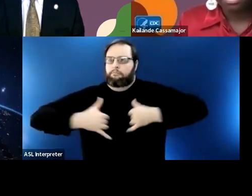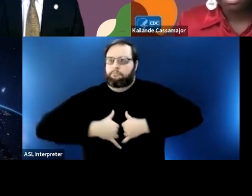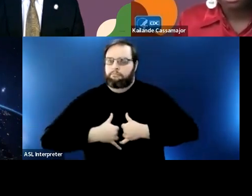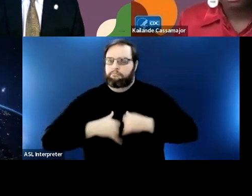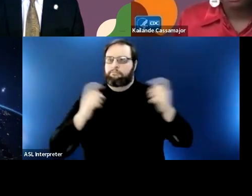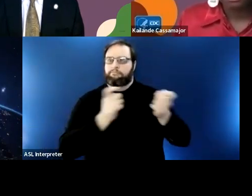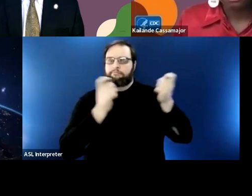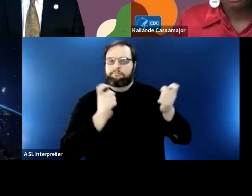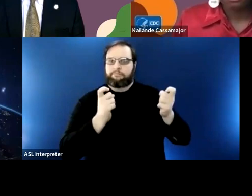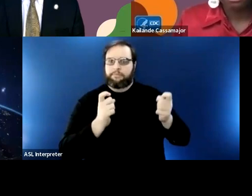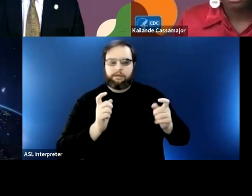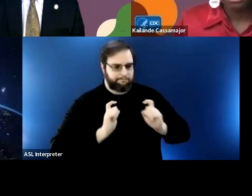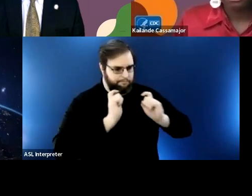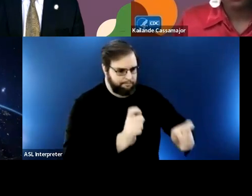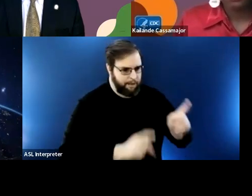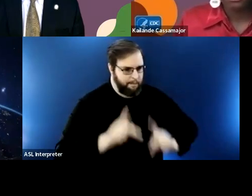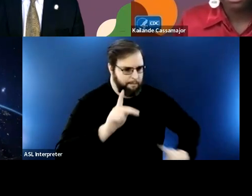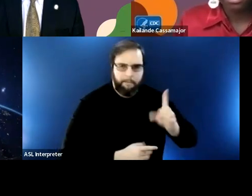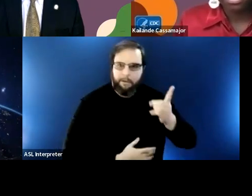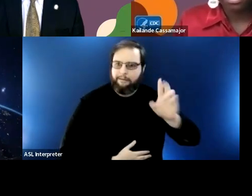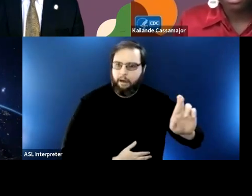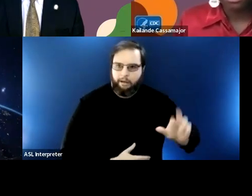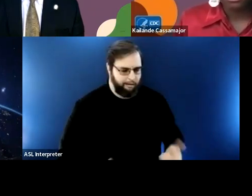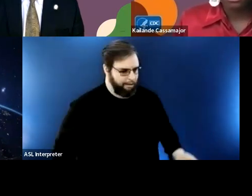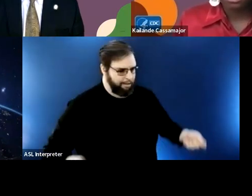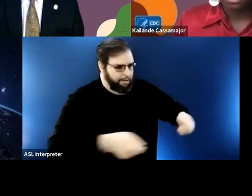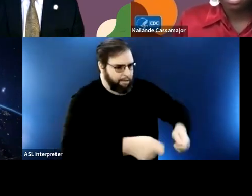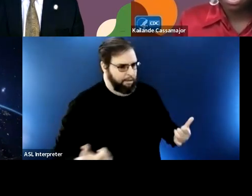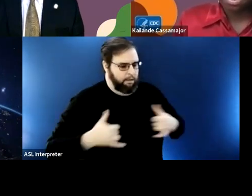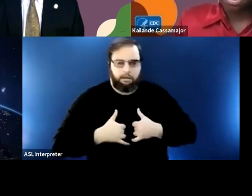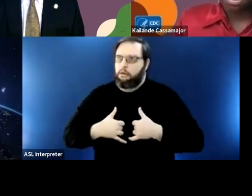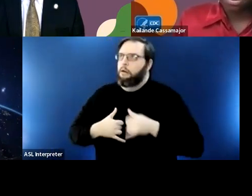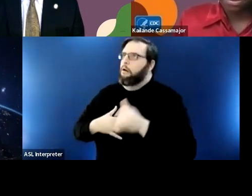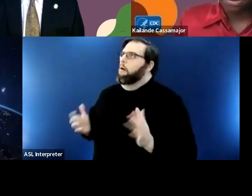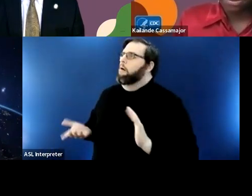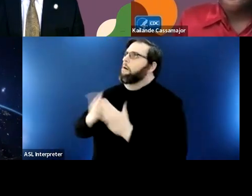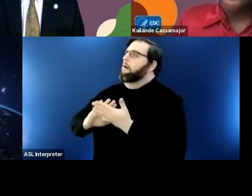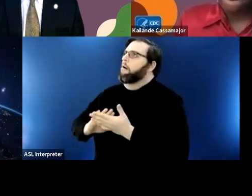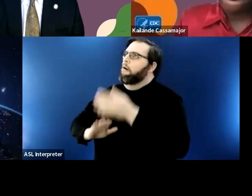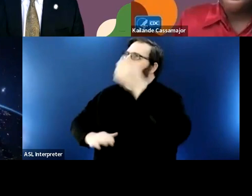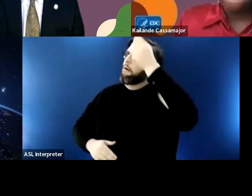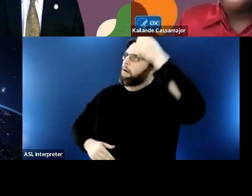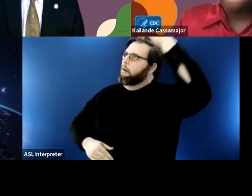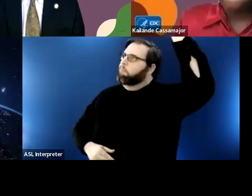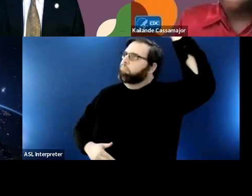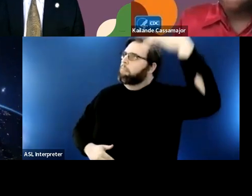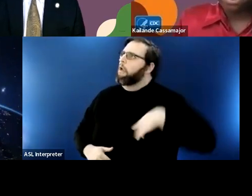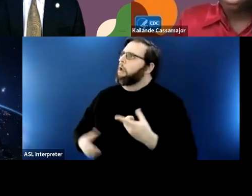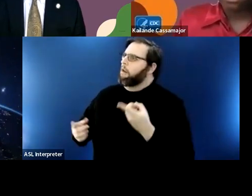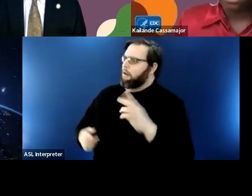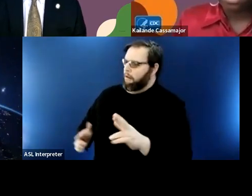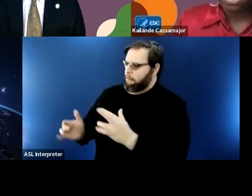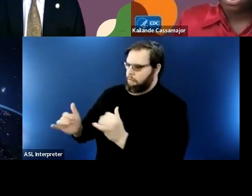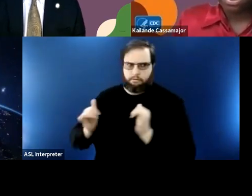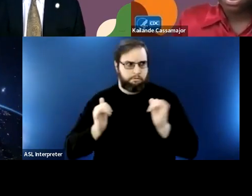called doctor. And you see the light going off in their eyes. Maybe I can become a doctor. Look, there are these doctors like me. Mm-hmm. Maybe this